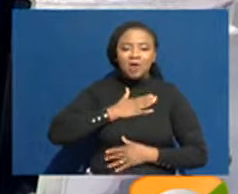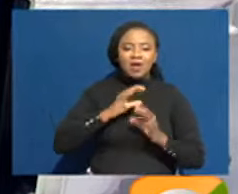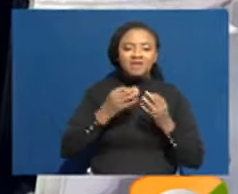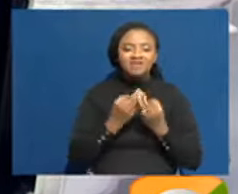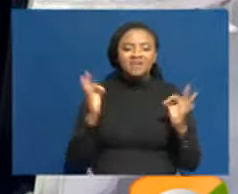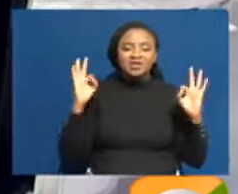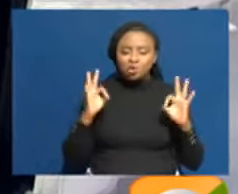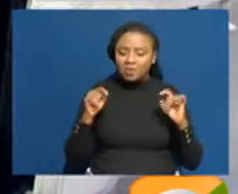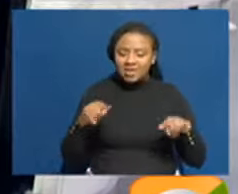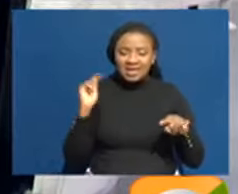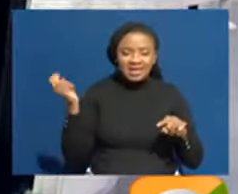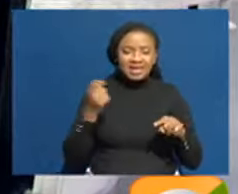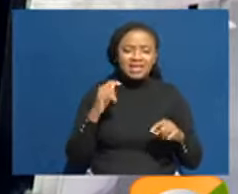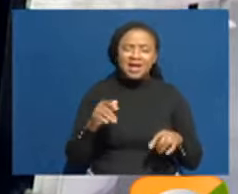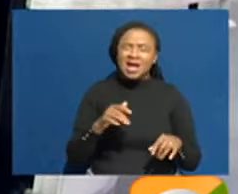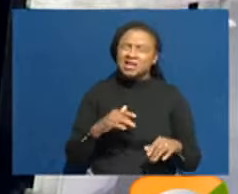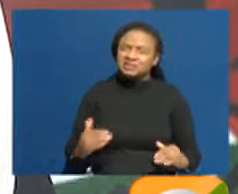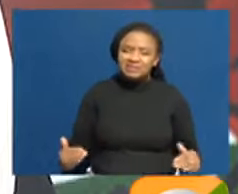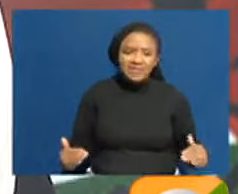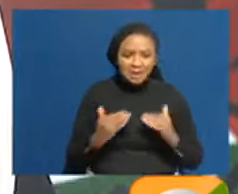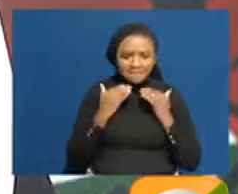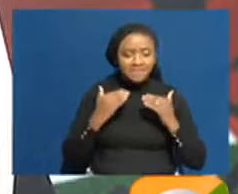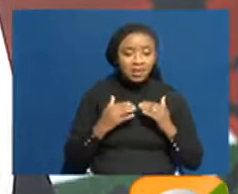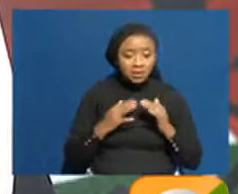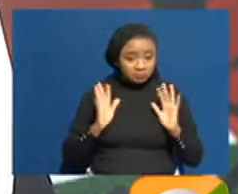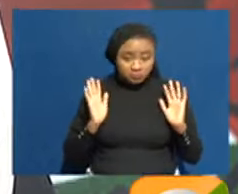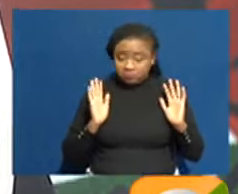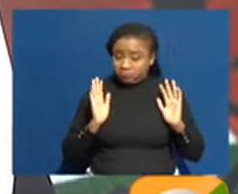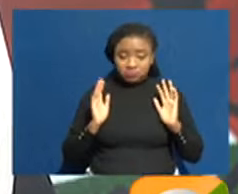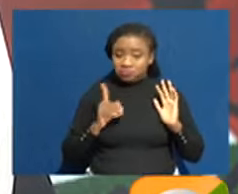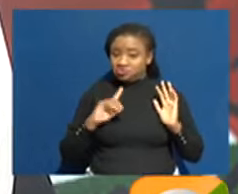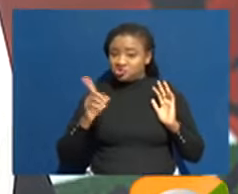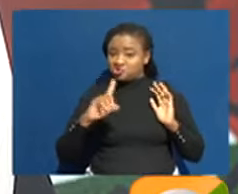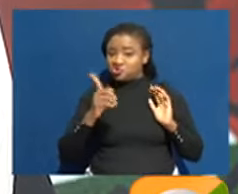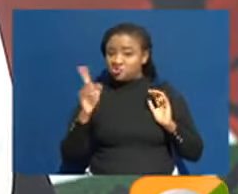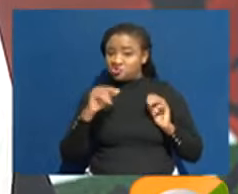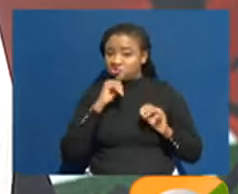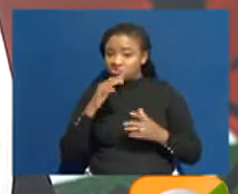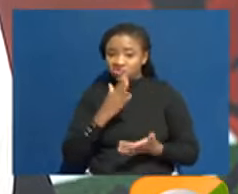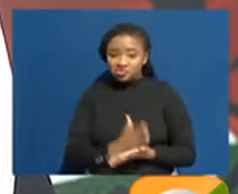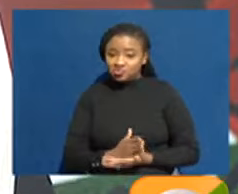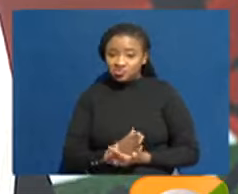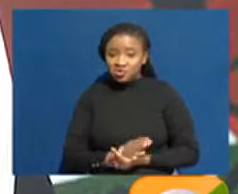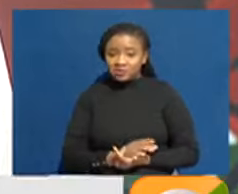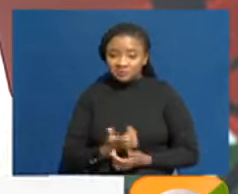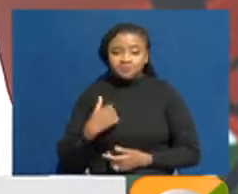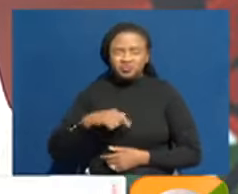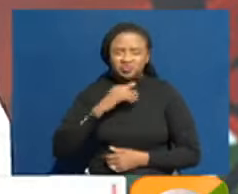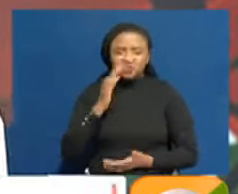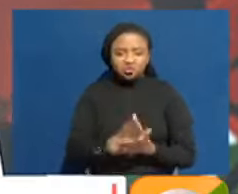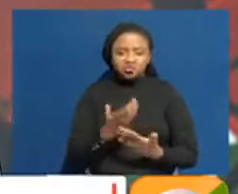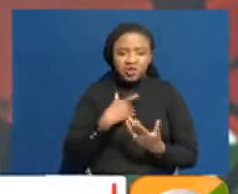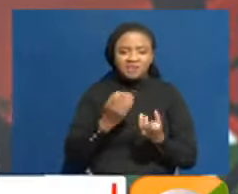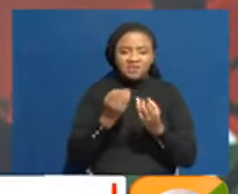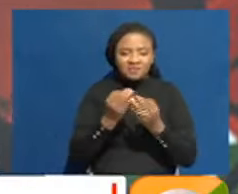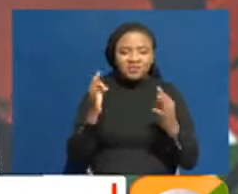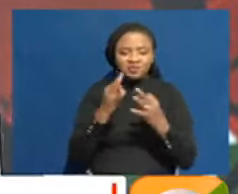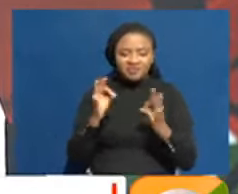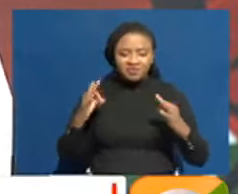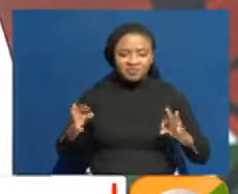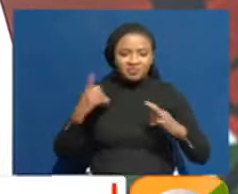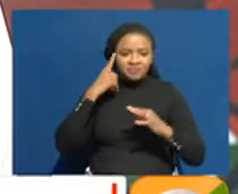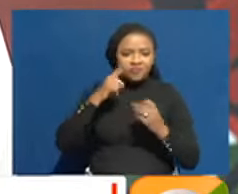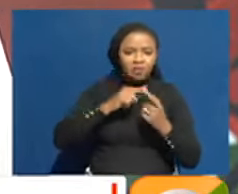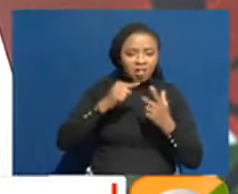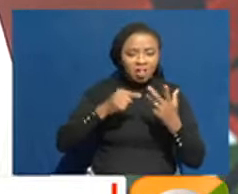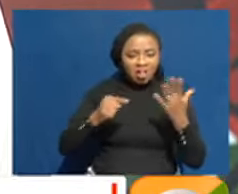much freedom. Not really. I mean, our freedoms are the basic freedoms, first of all. So